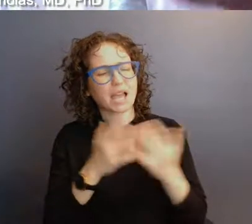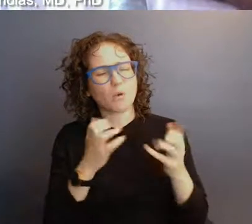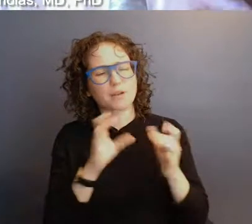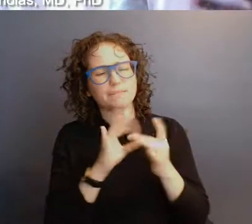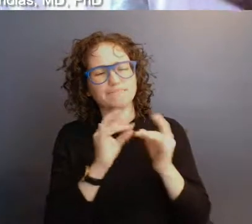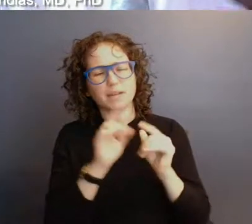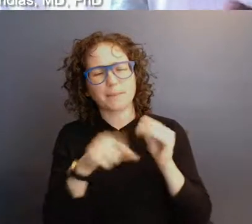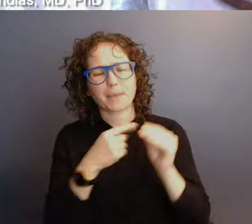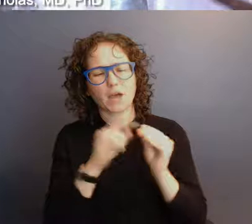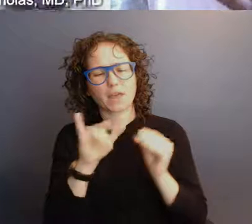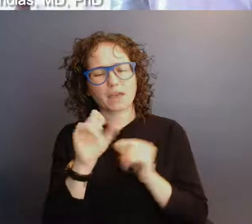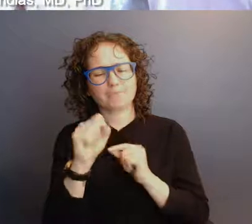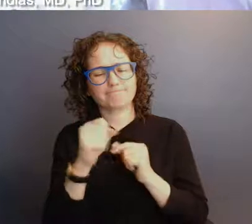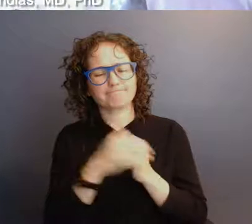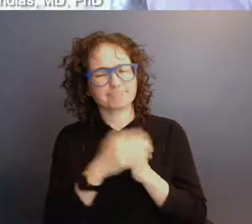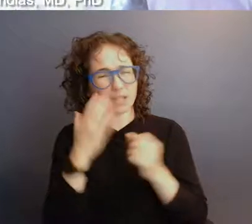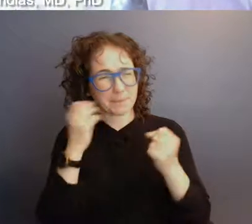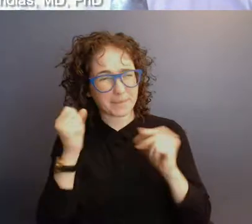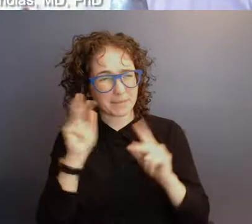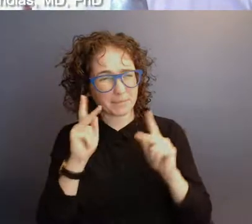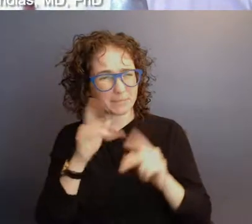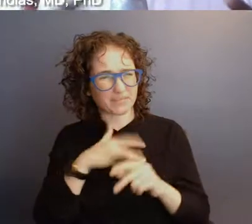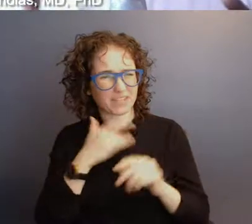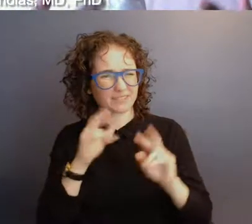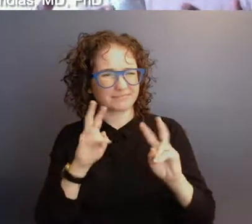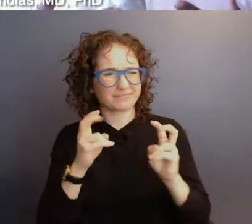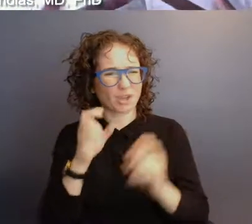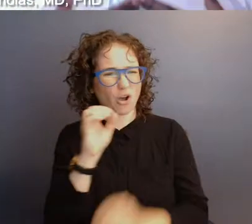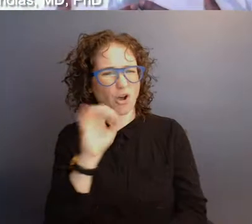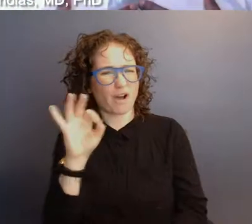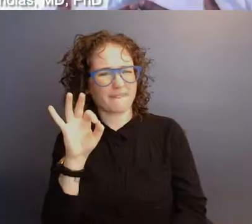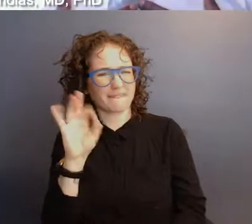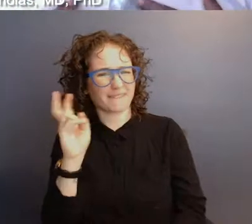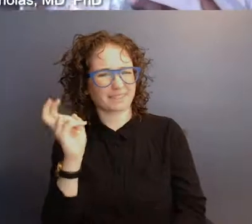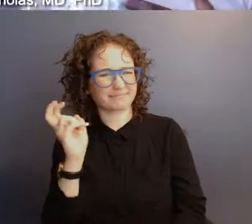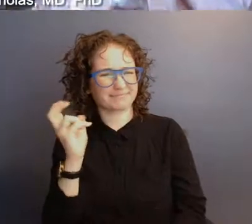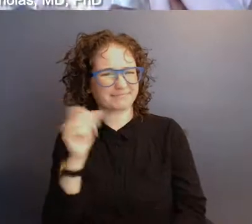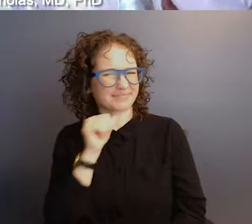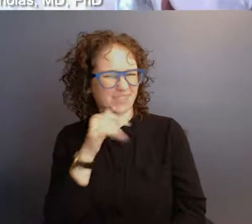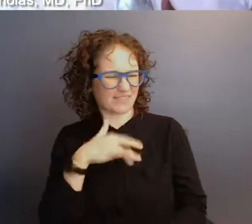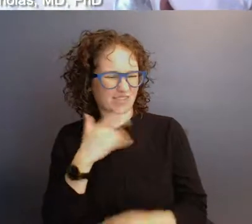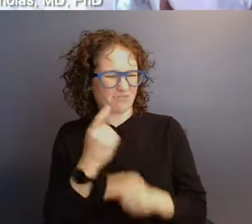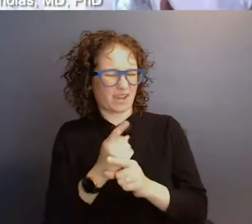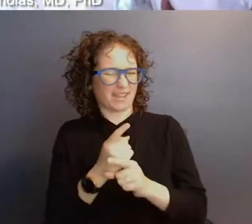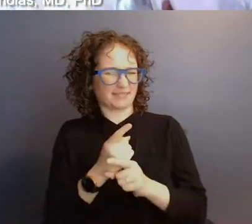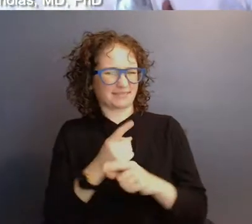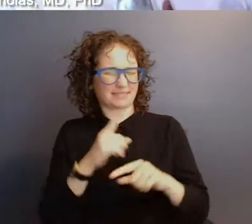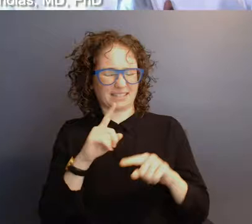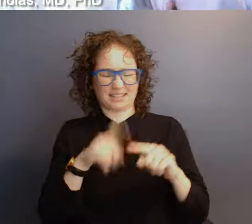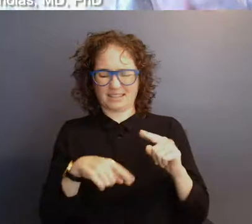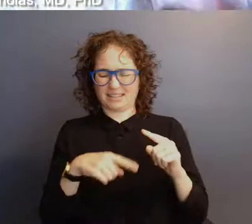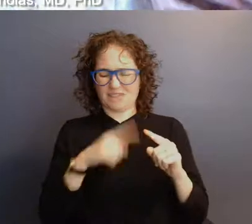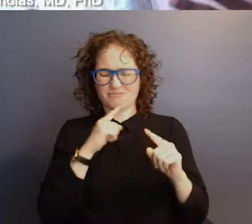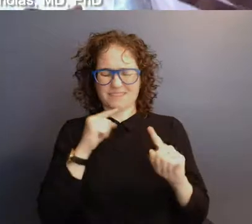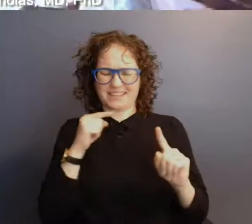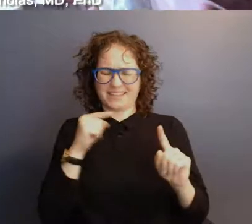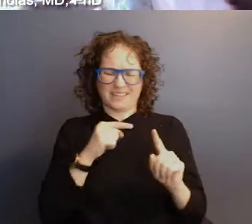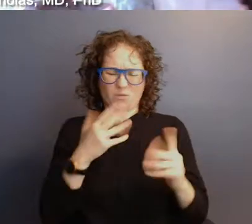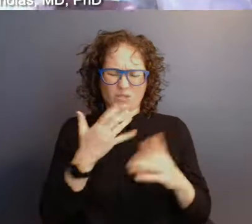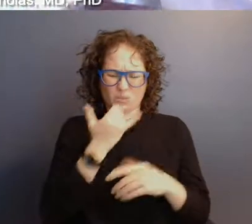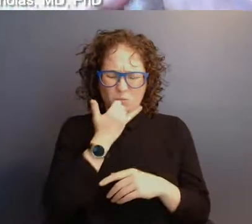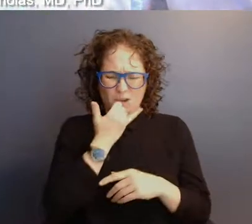a lot of people are feeling off. They don't feel right. They can't put their finger on what's wrong. They